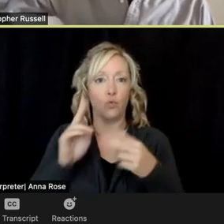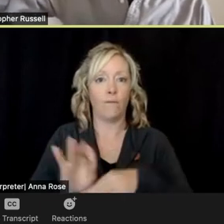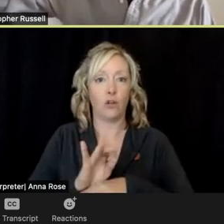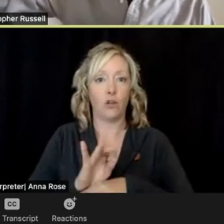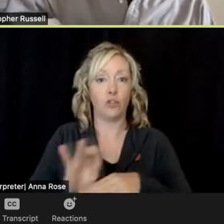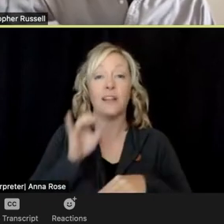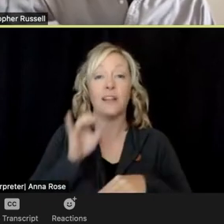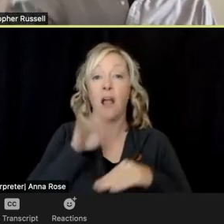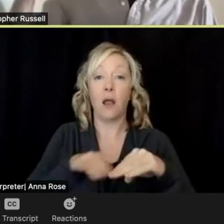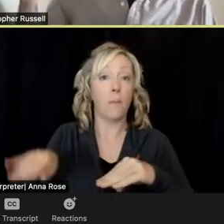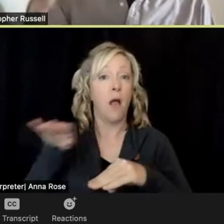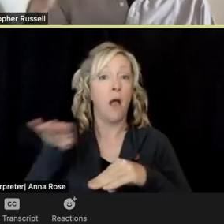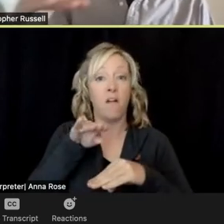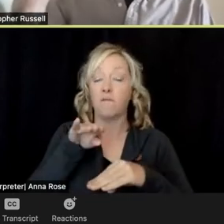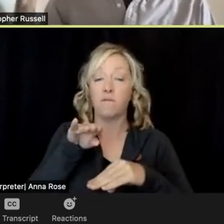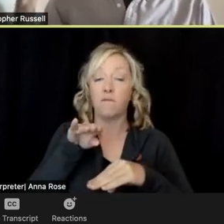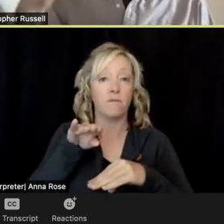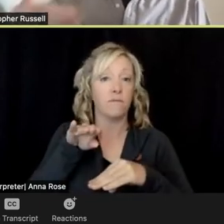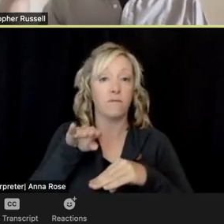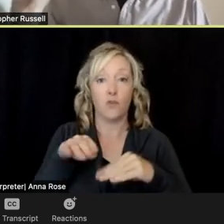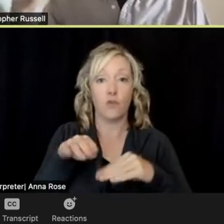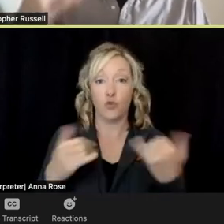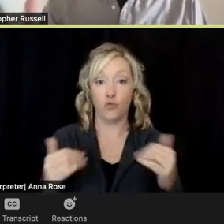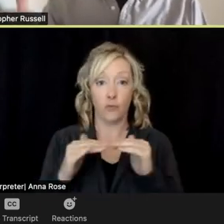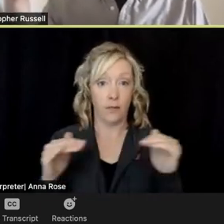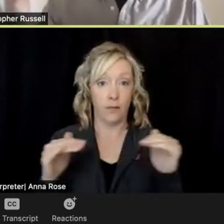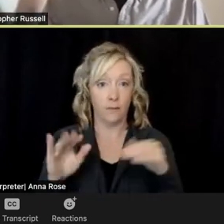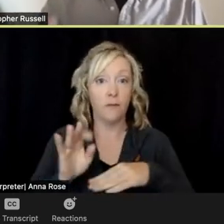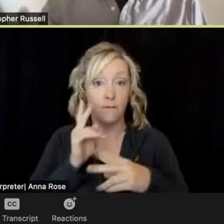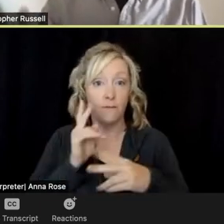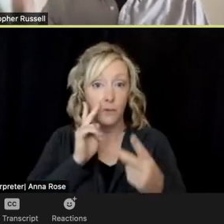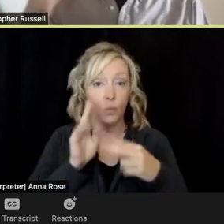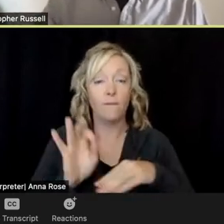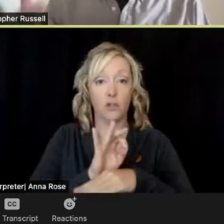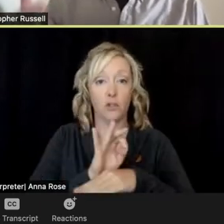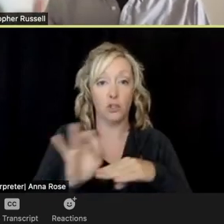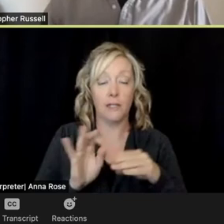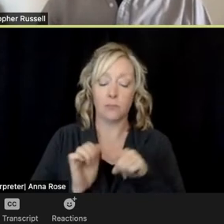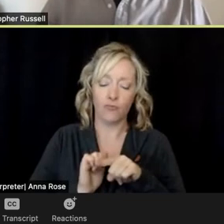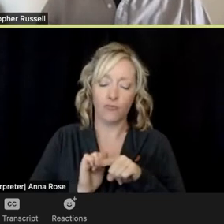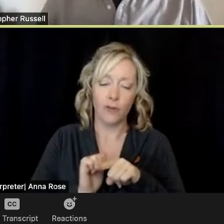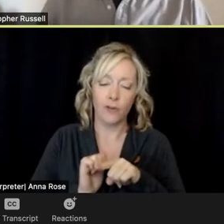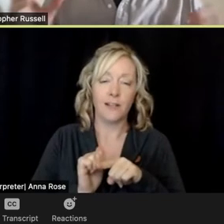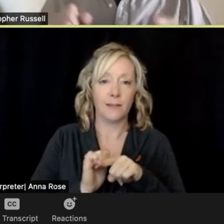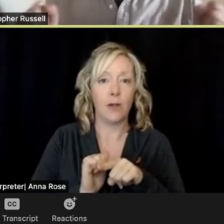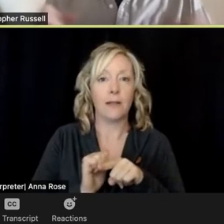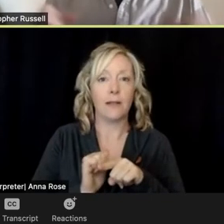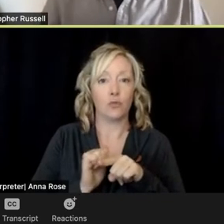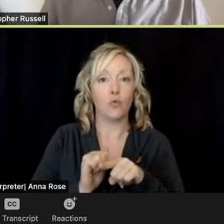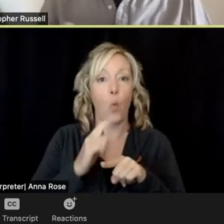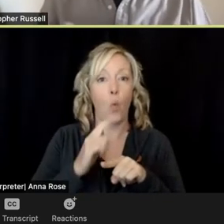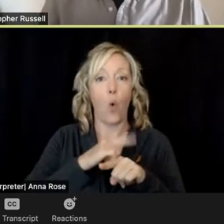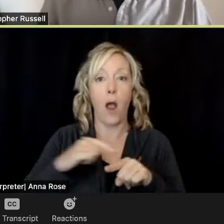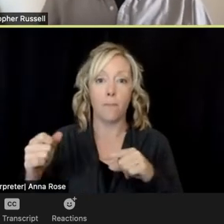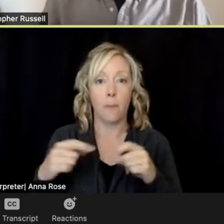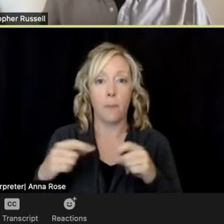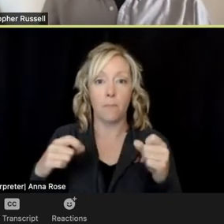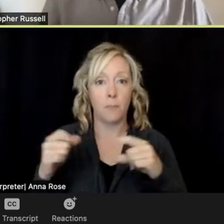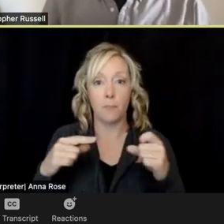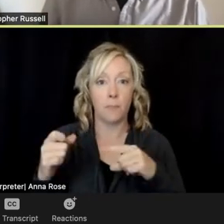going above their current level. We're trying to give them more practice doing the things that they can already do so that those pathways get stronger